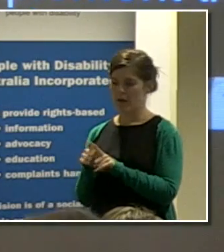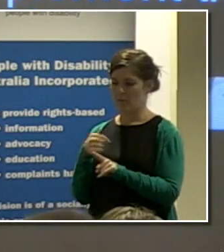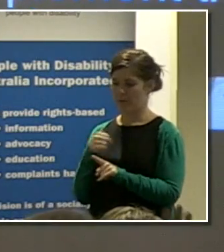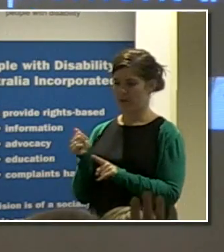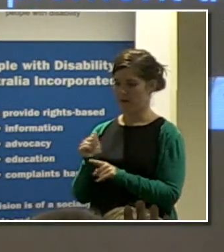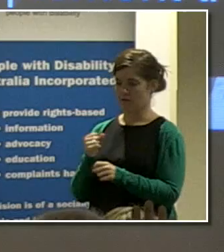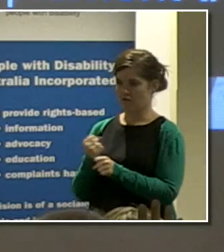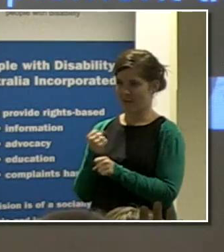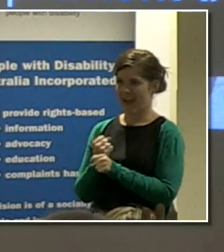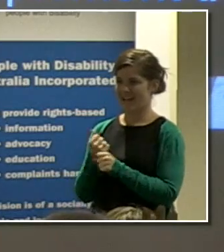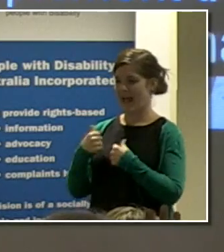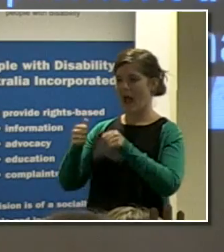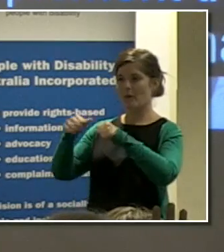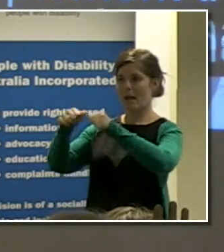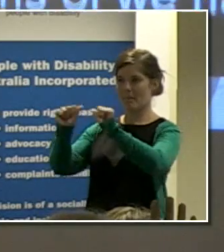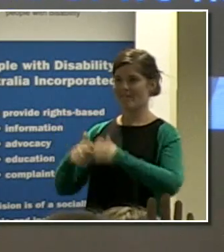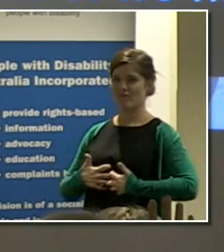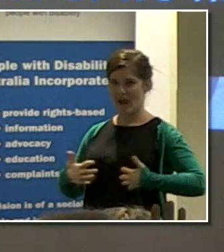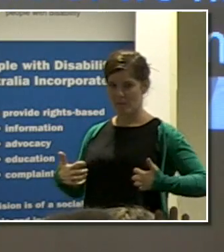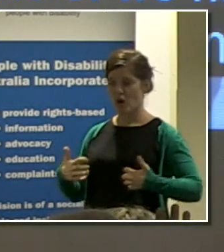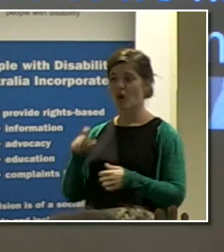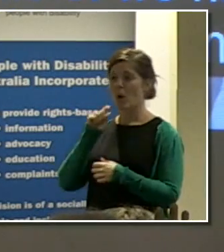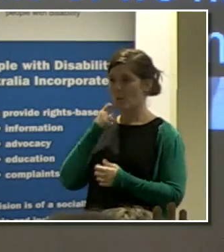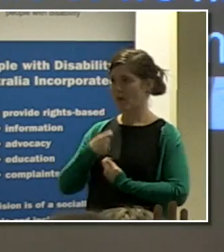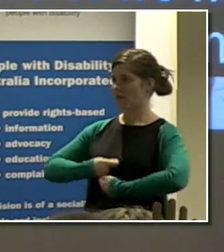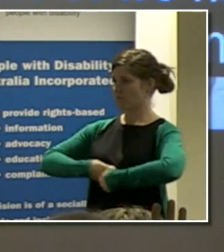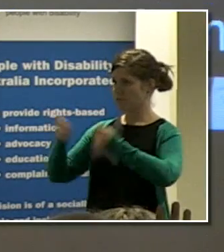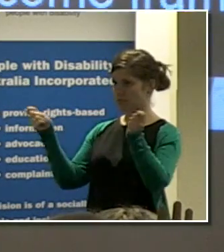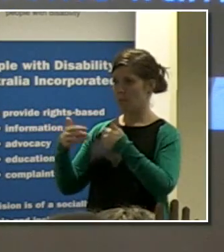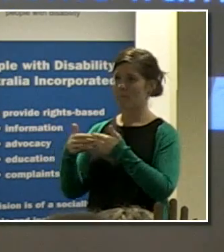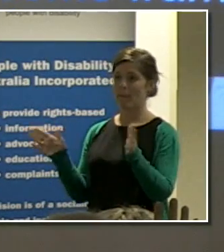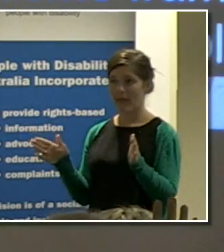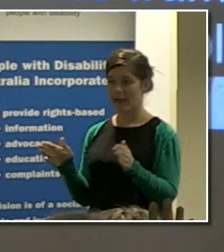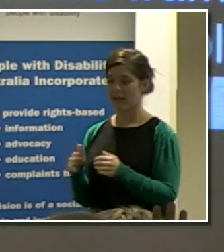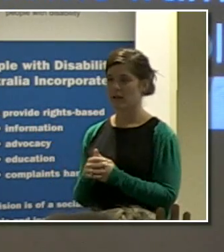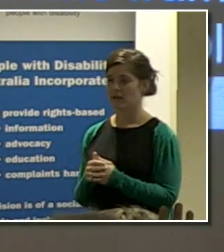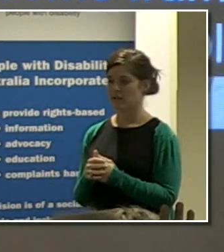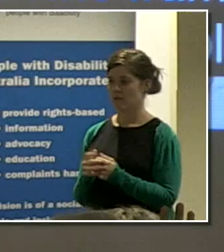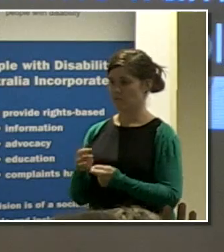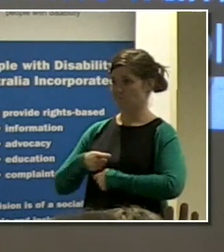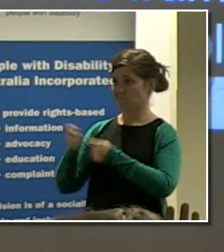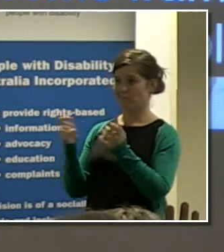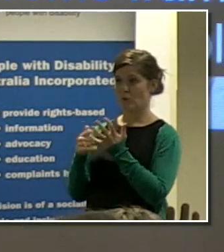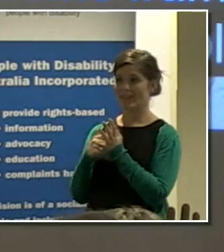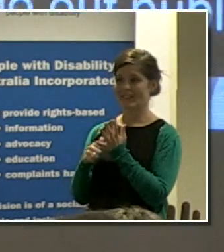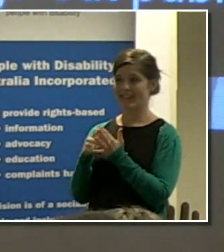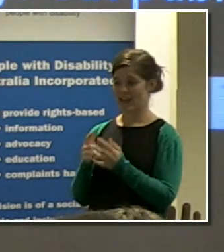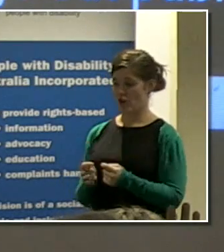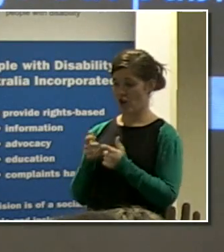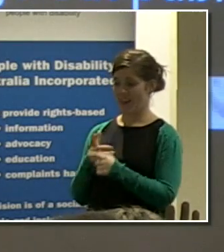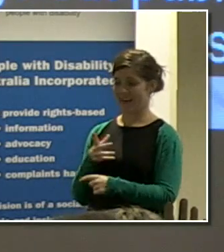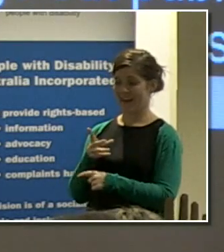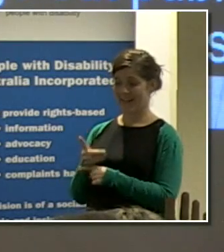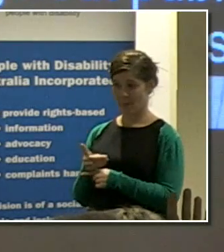an outcome framework, we're about to go out publicly with it, presenting it to the states early next week, and then after that, because I always